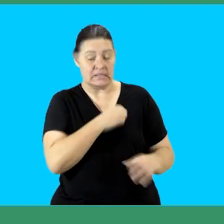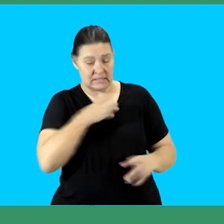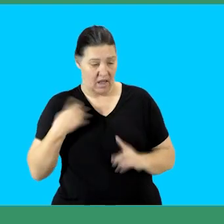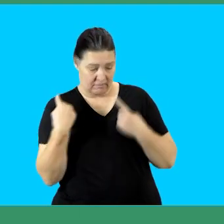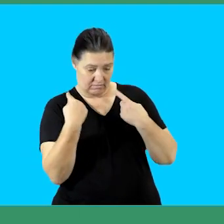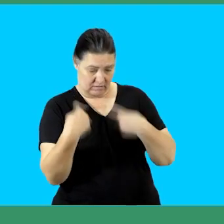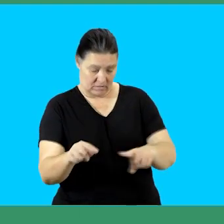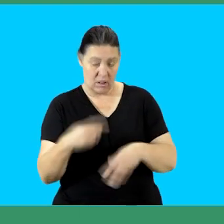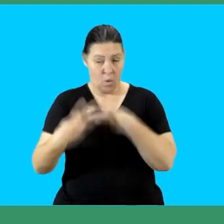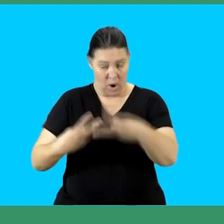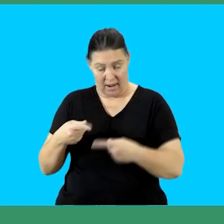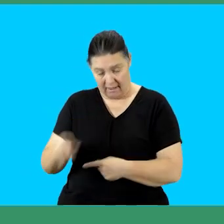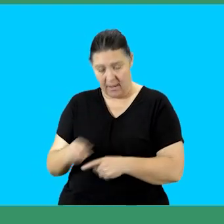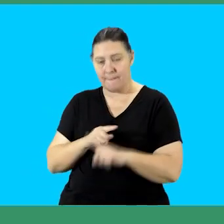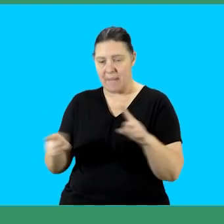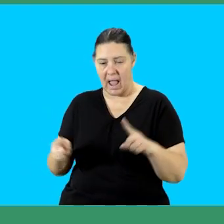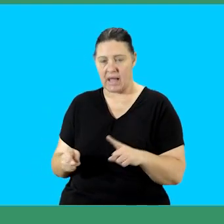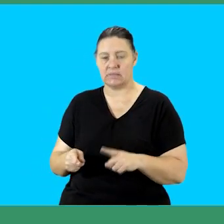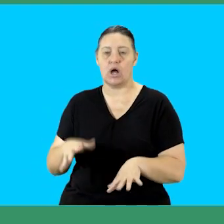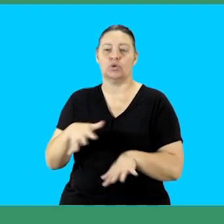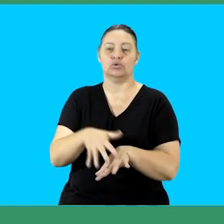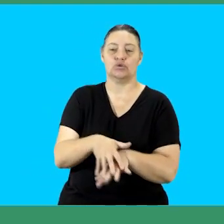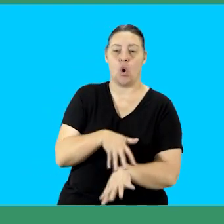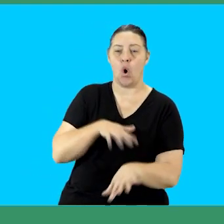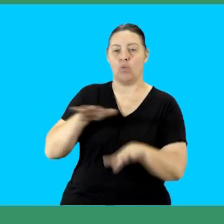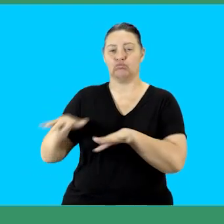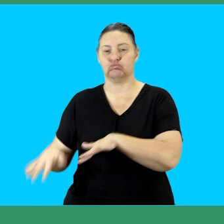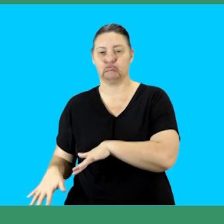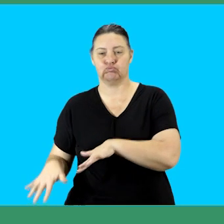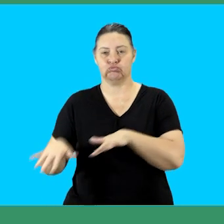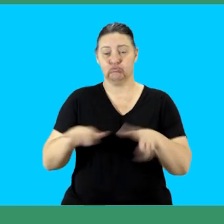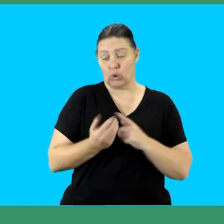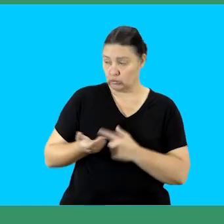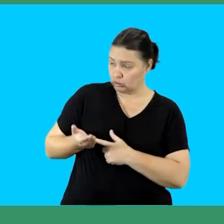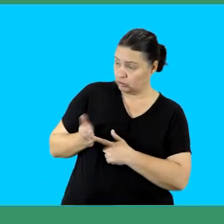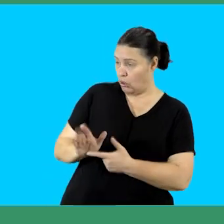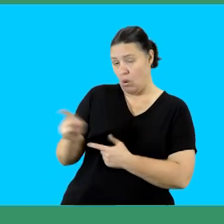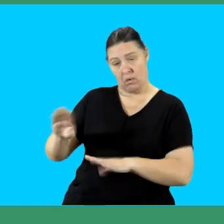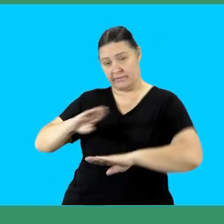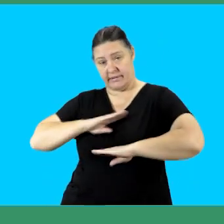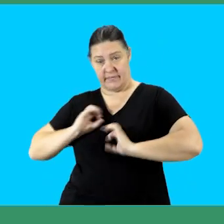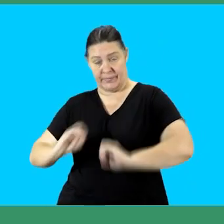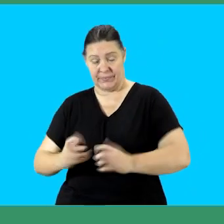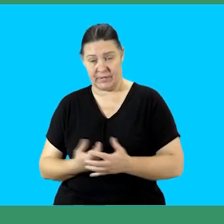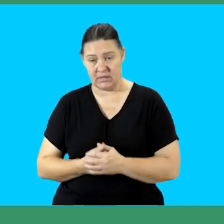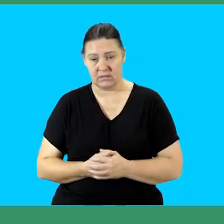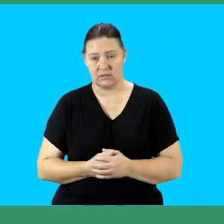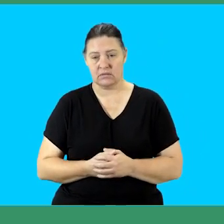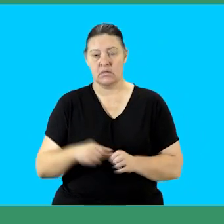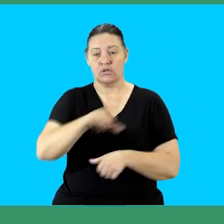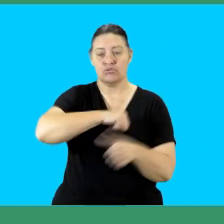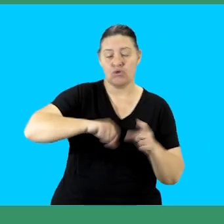go-slows, situations where employees go to work as they normally would, but deliberately work at a slower pace